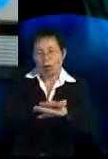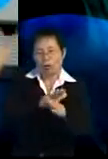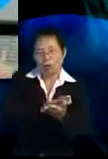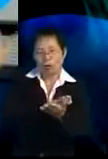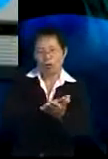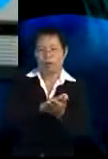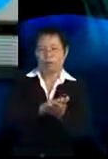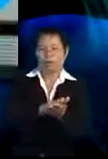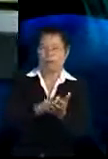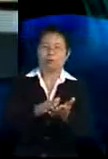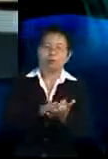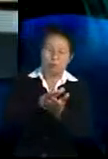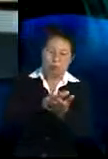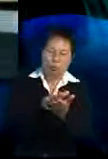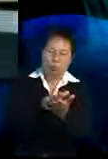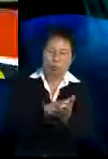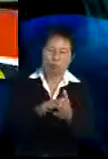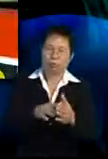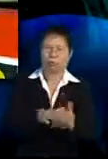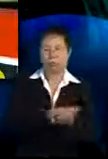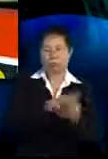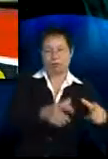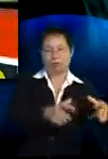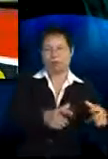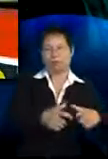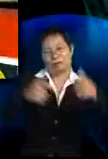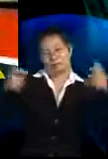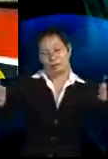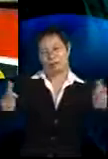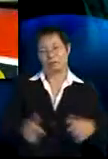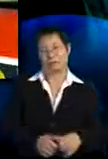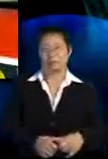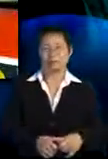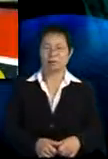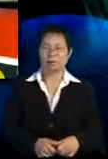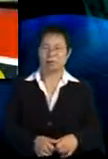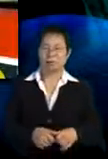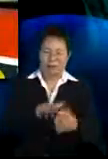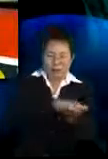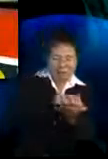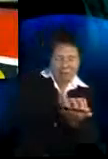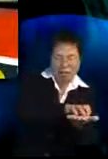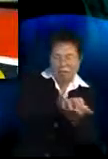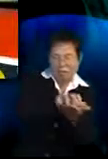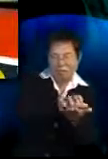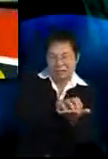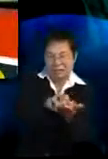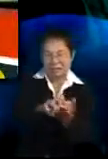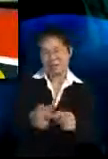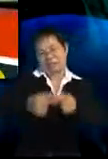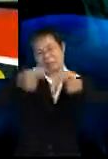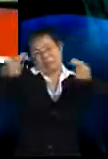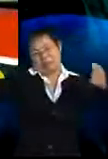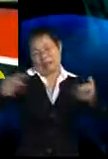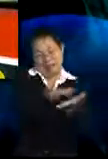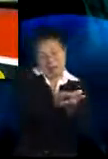the largest. So, we can conclude that the rougher the surface in contact, the greater is